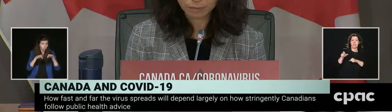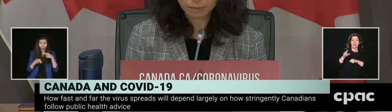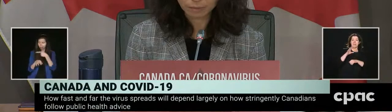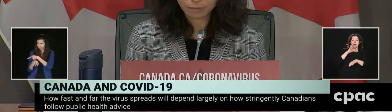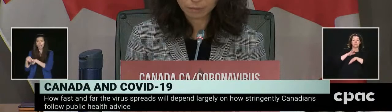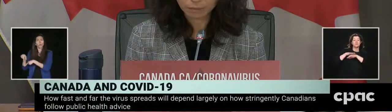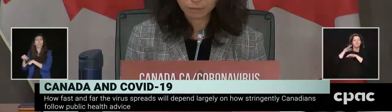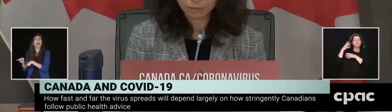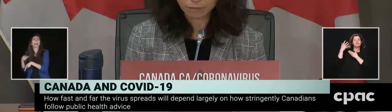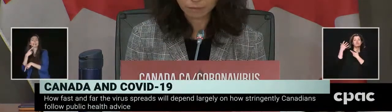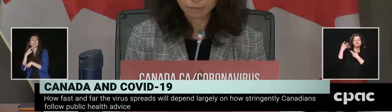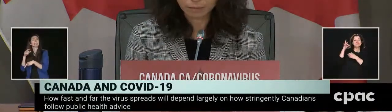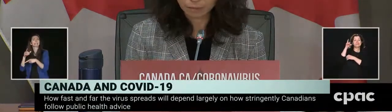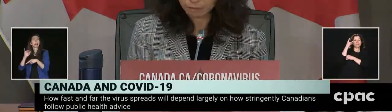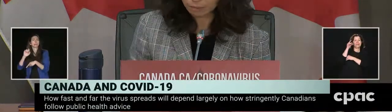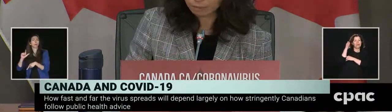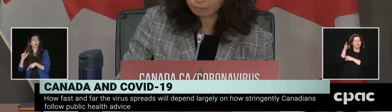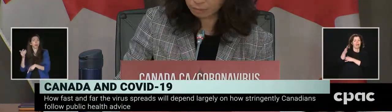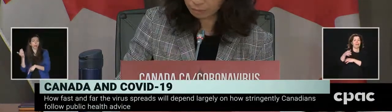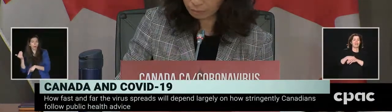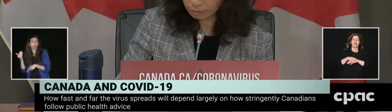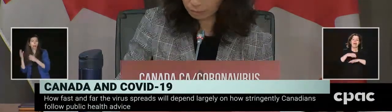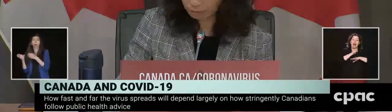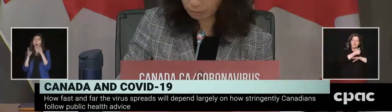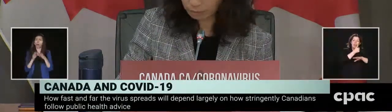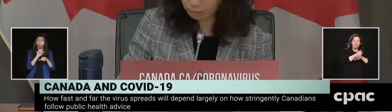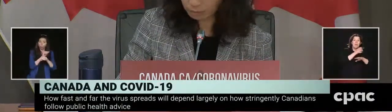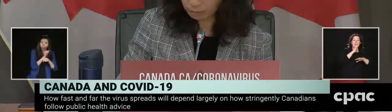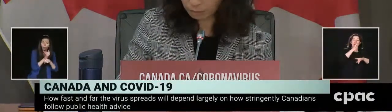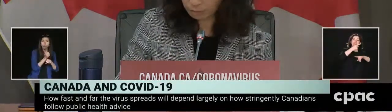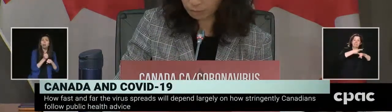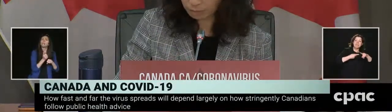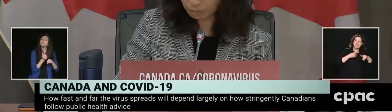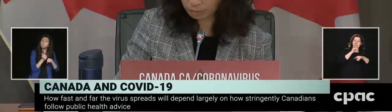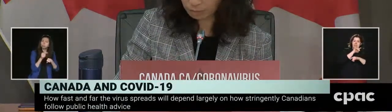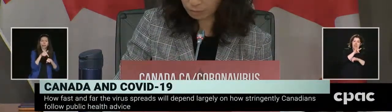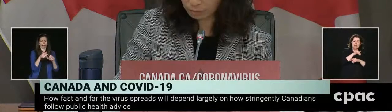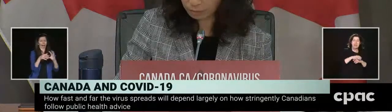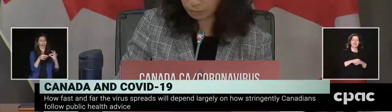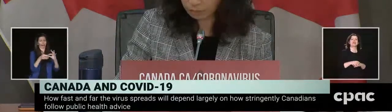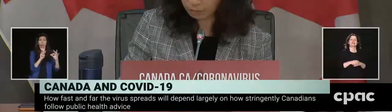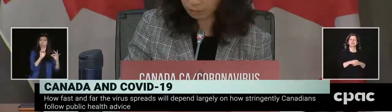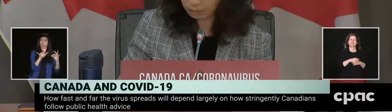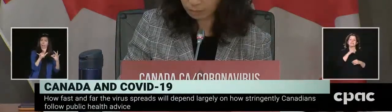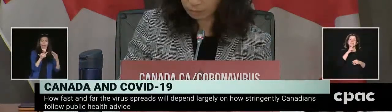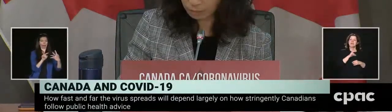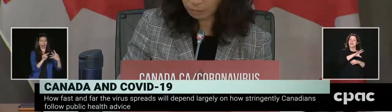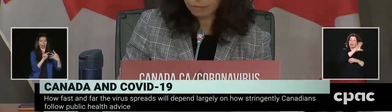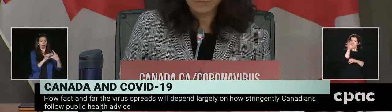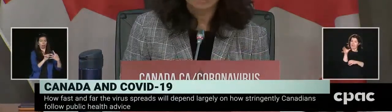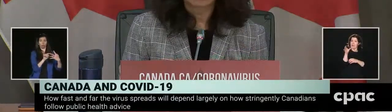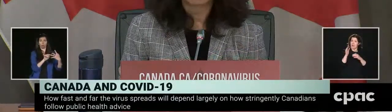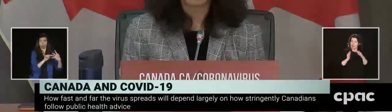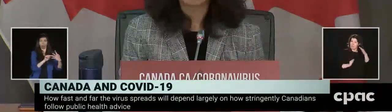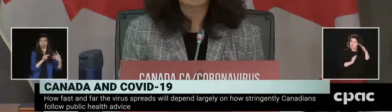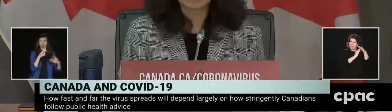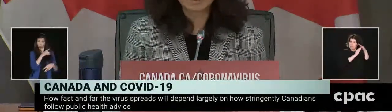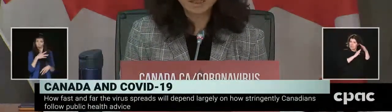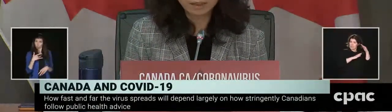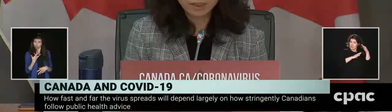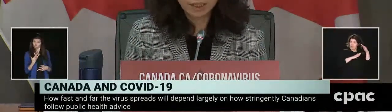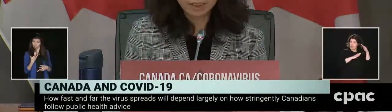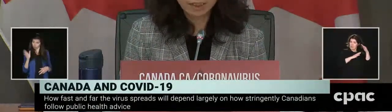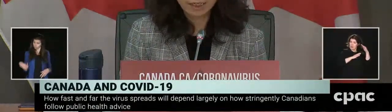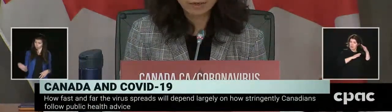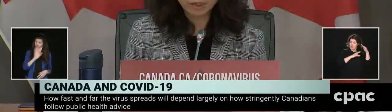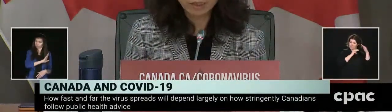about mid-May. Is there a peak? Is there such a thing as a peak date for Canada? Well,